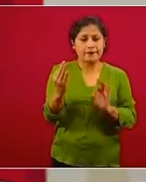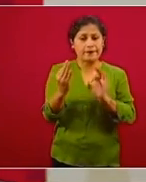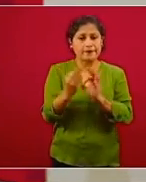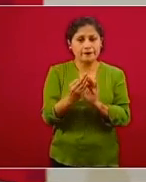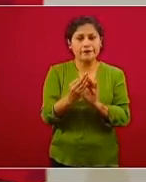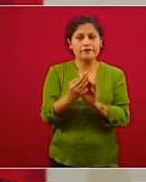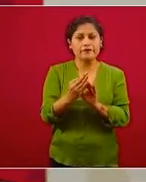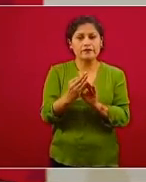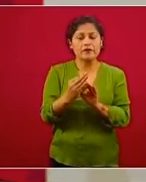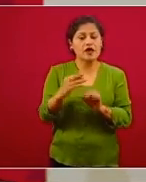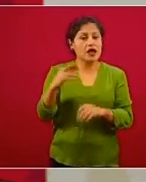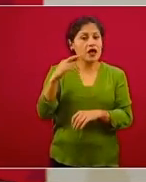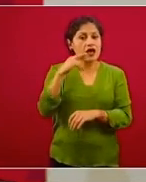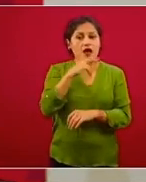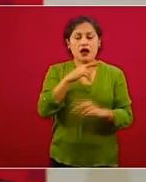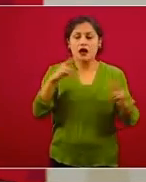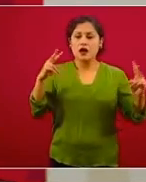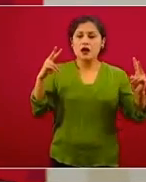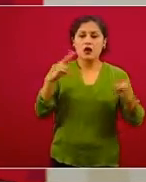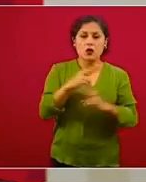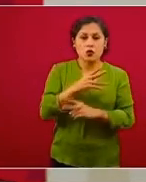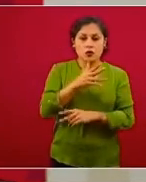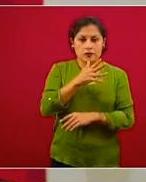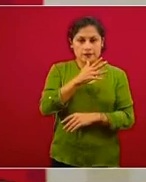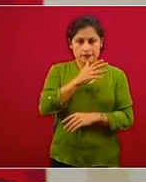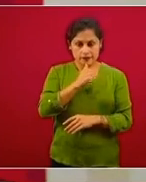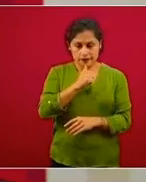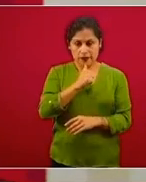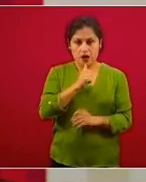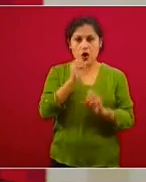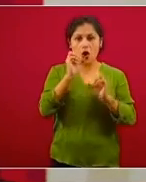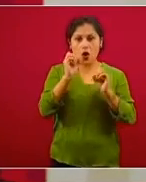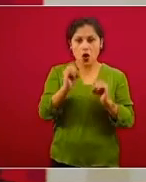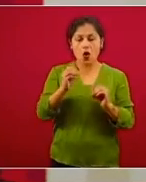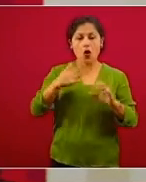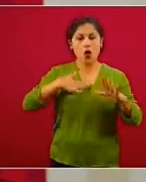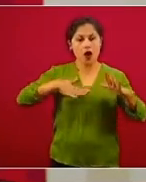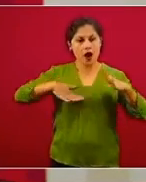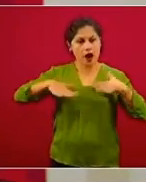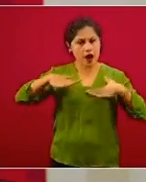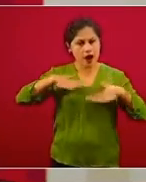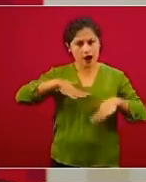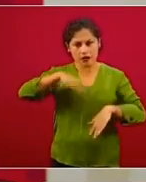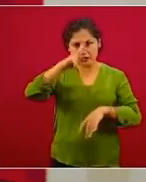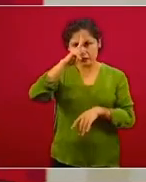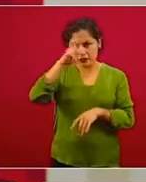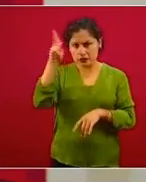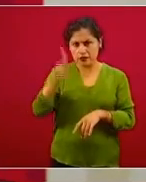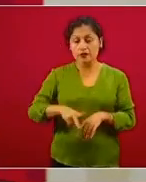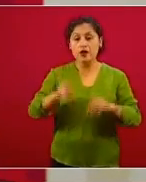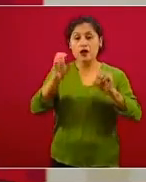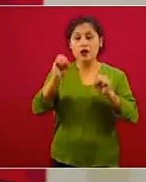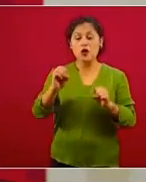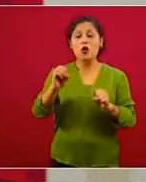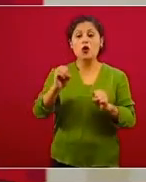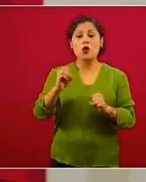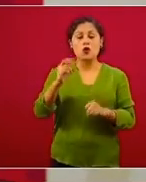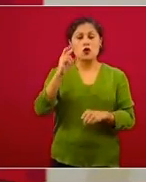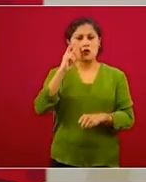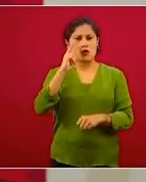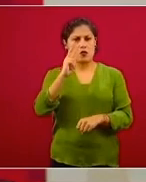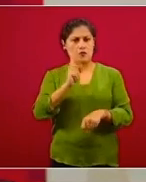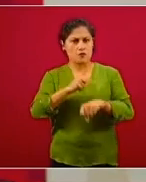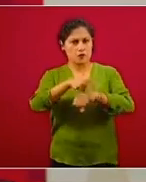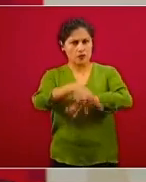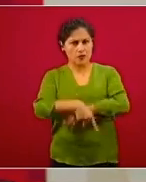breathing, or they start to feel very tired, or they become very pale, or their skin is